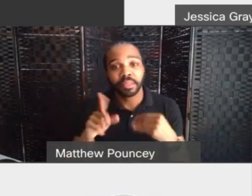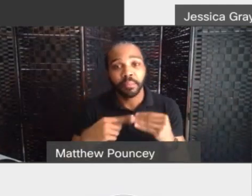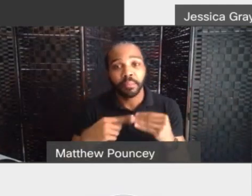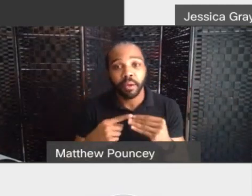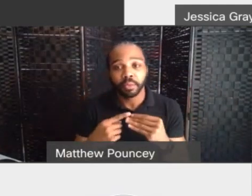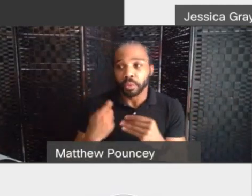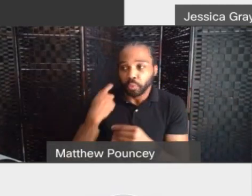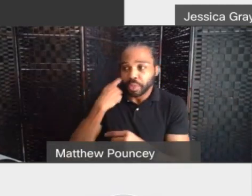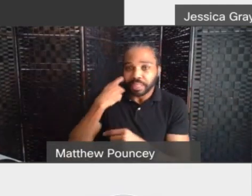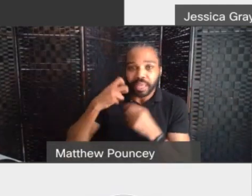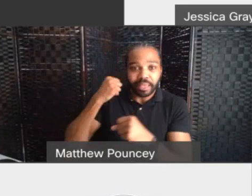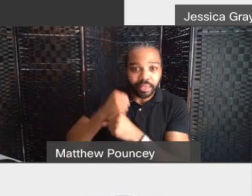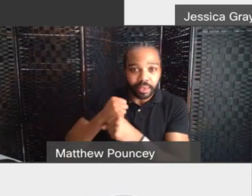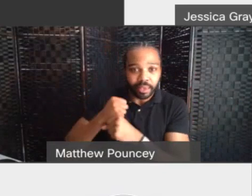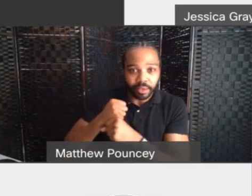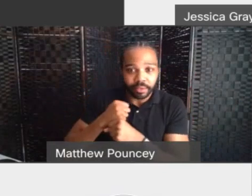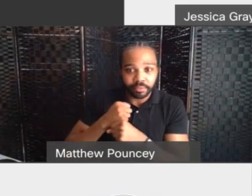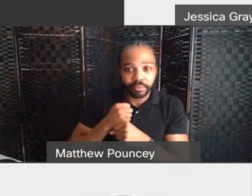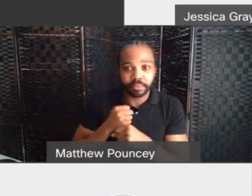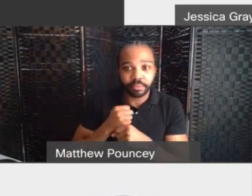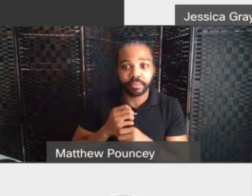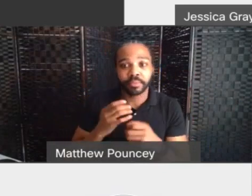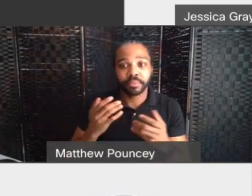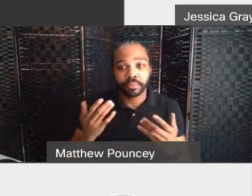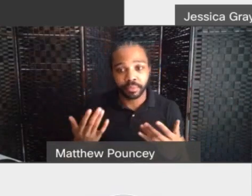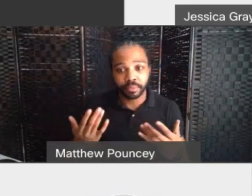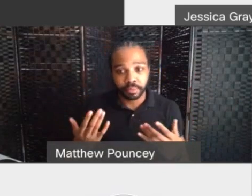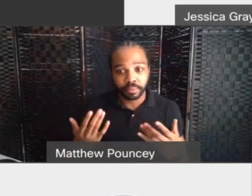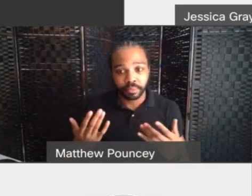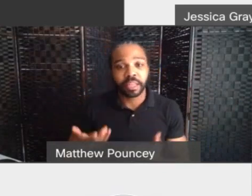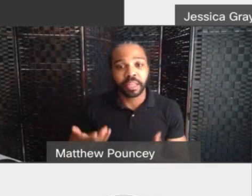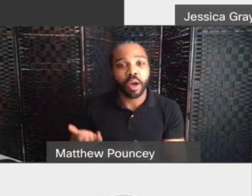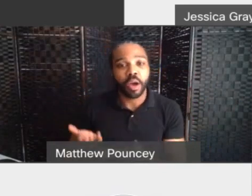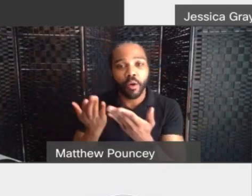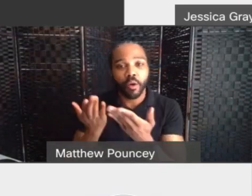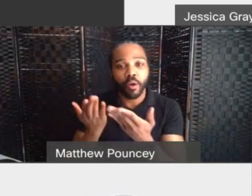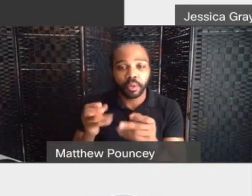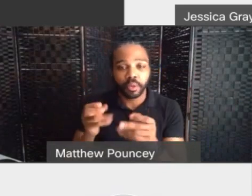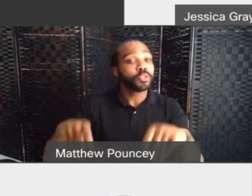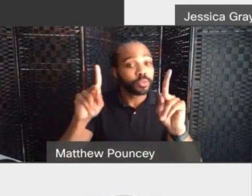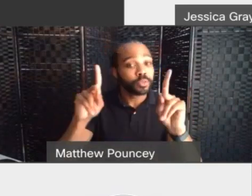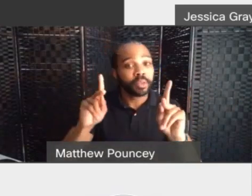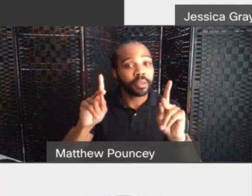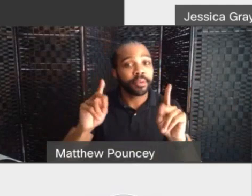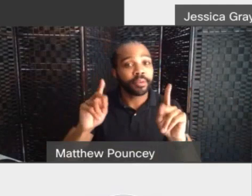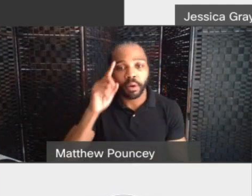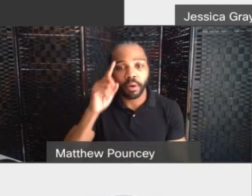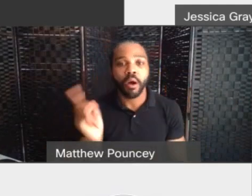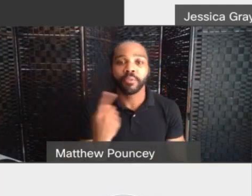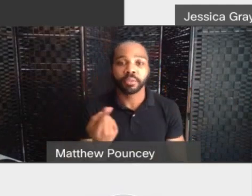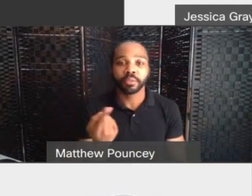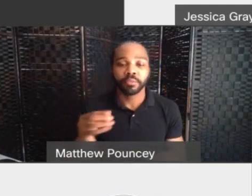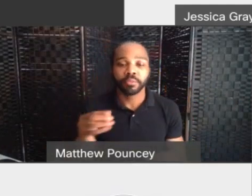year is that it has offered the opportunity for us to be much